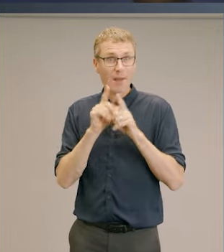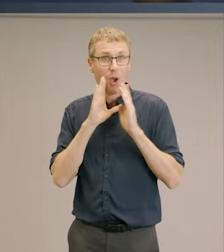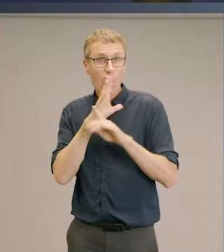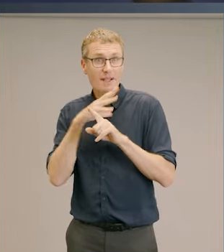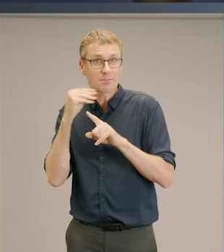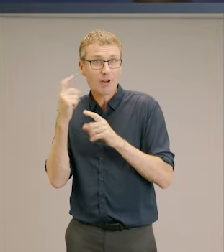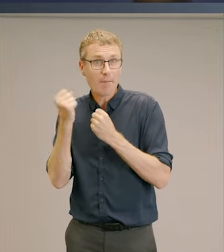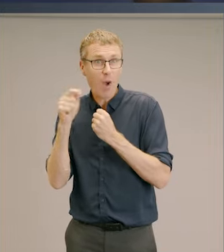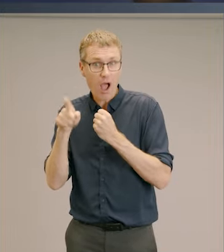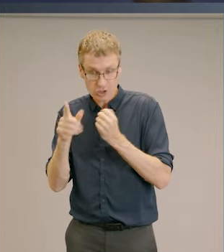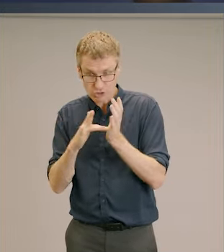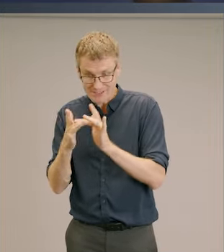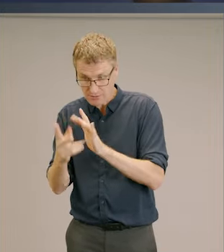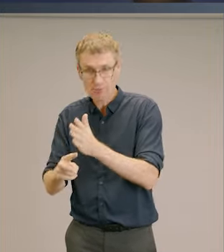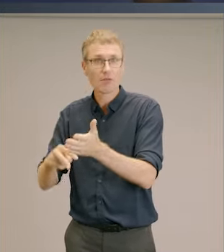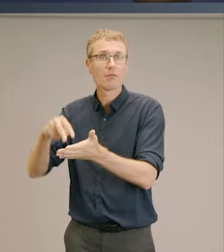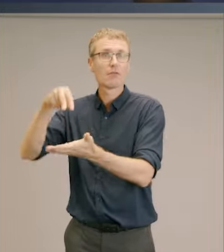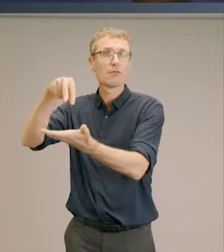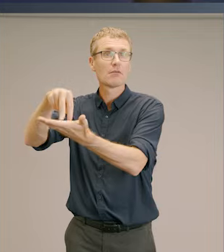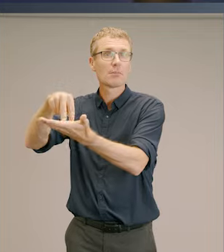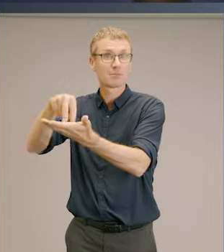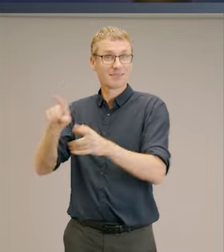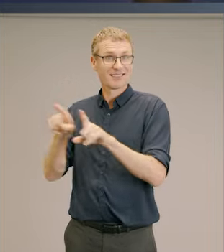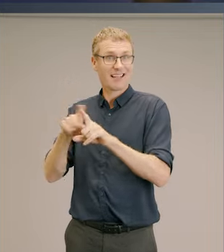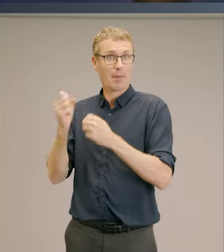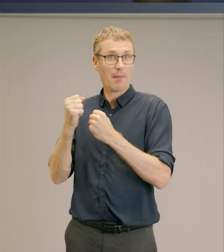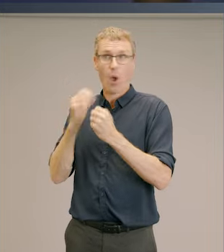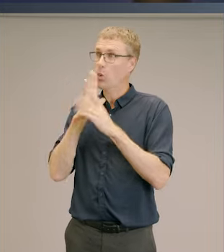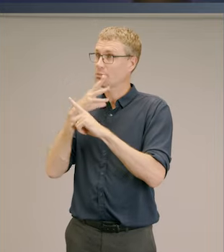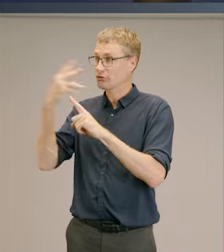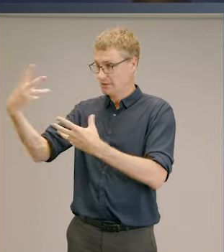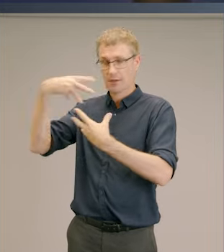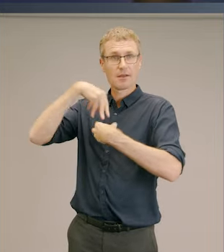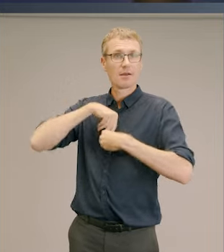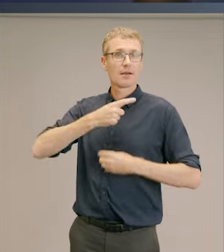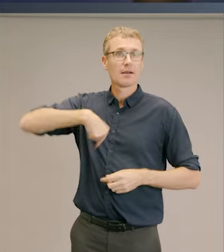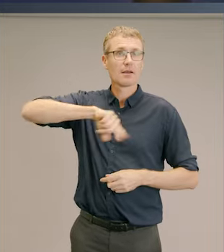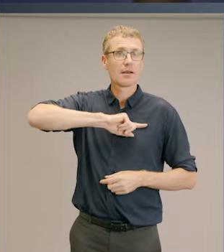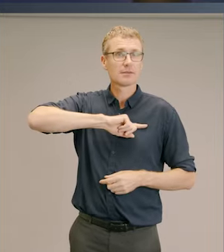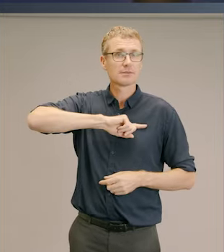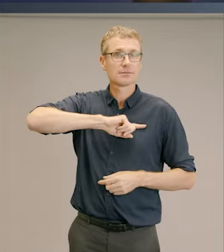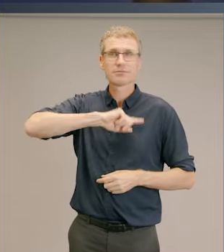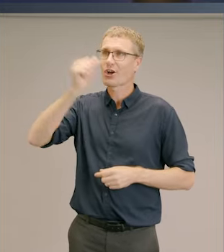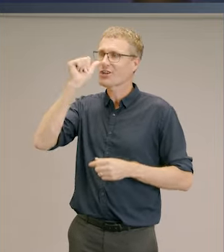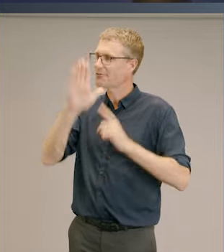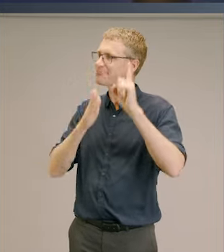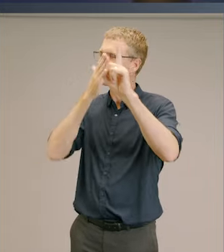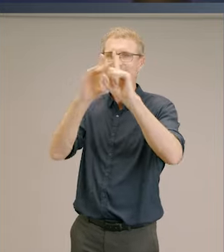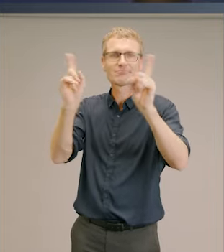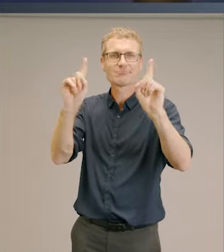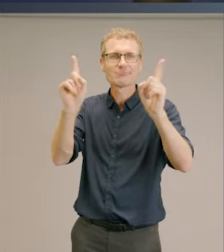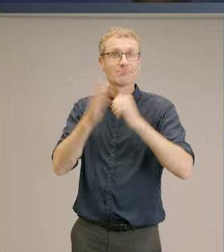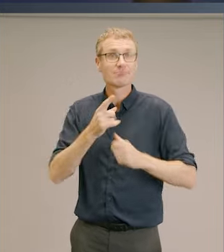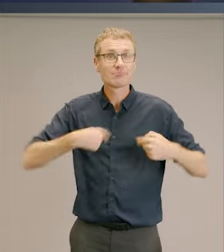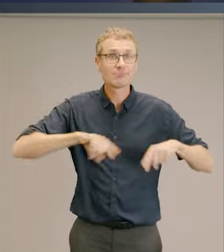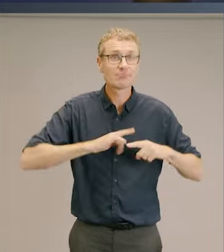same power that raised Jesus from death to life, that same power is available for us. And that we would know